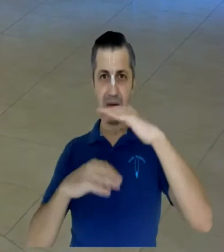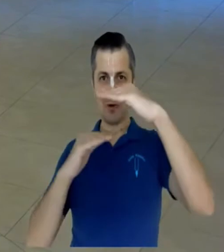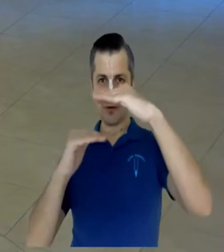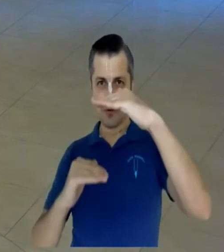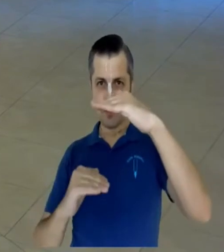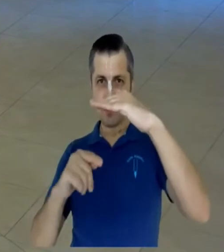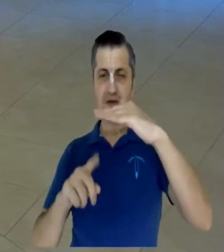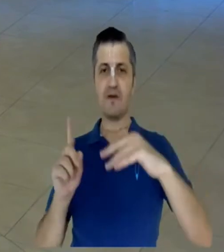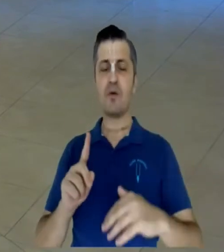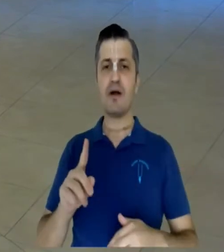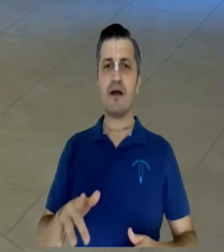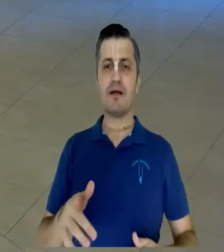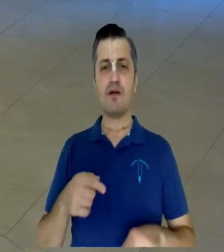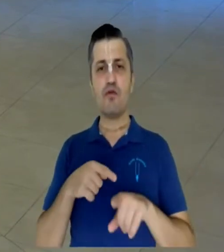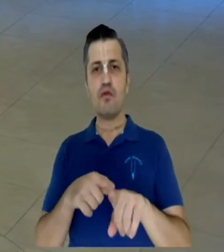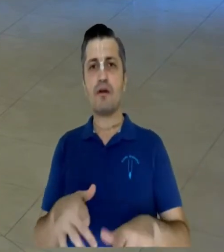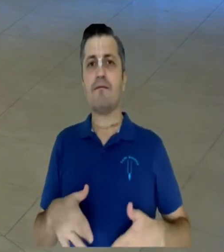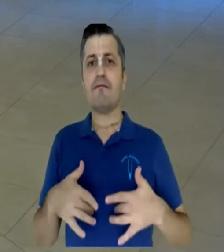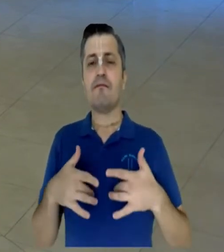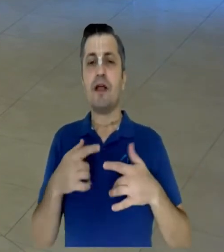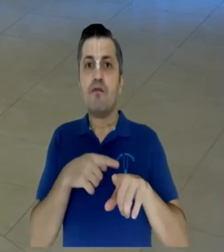instincts. So they don't actually,